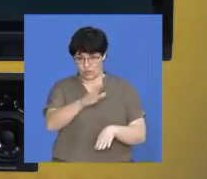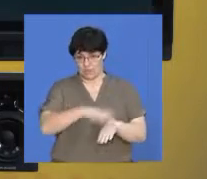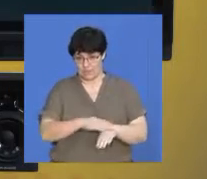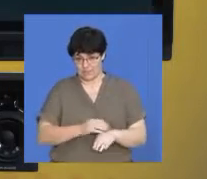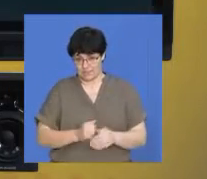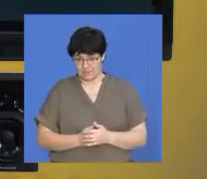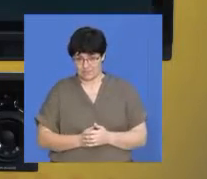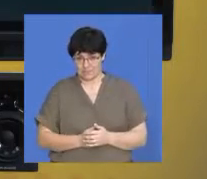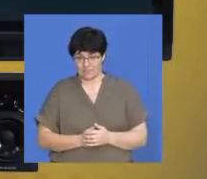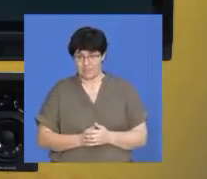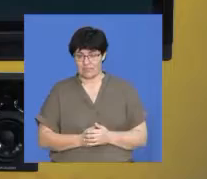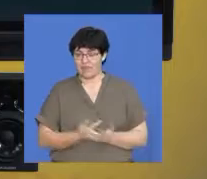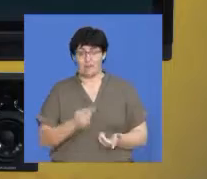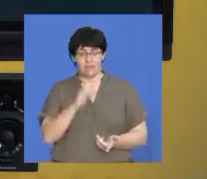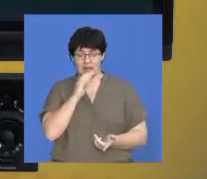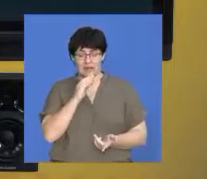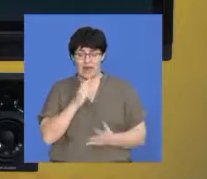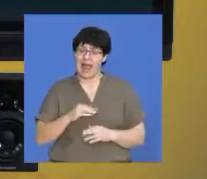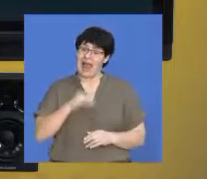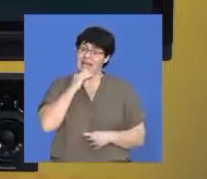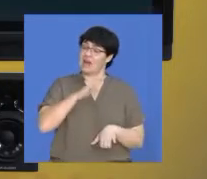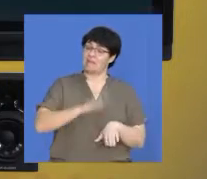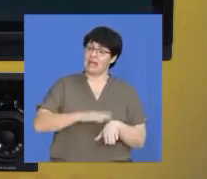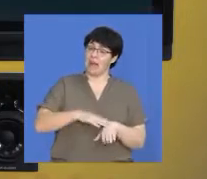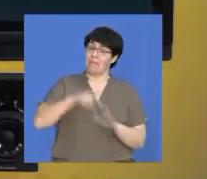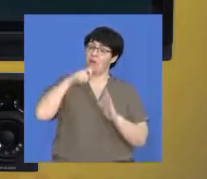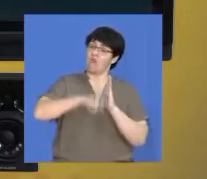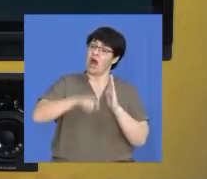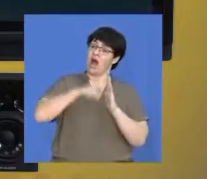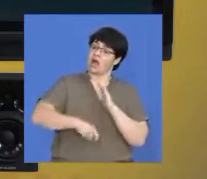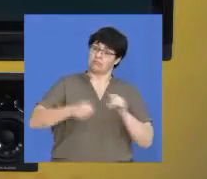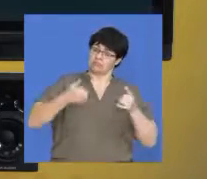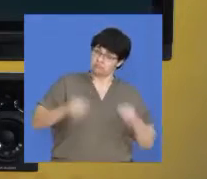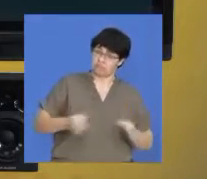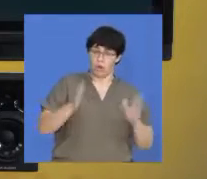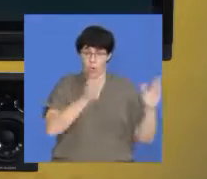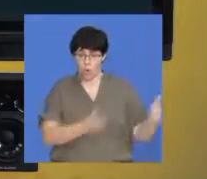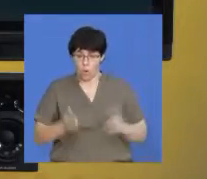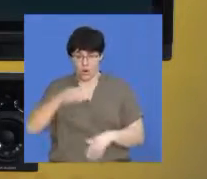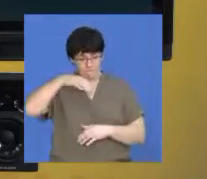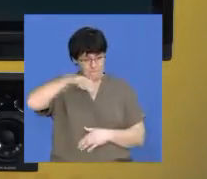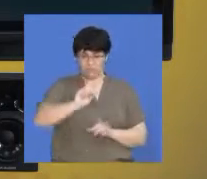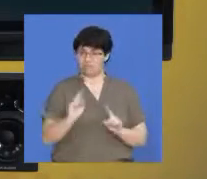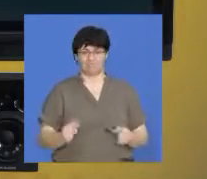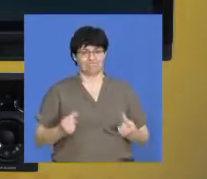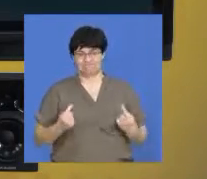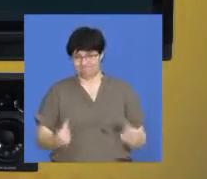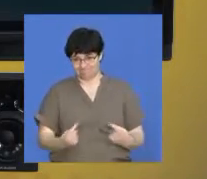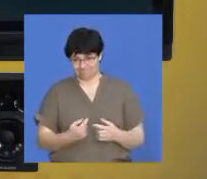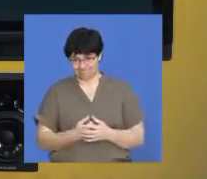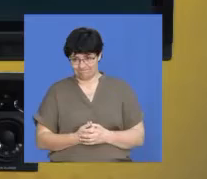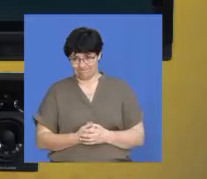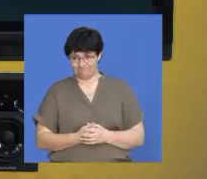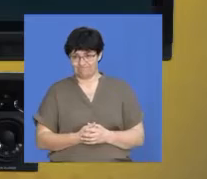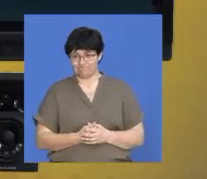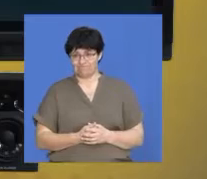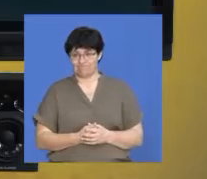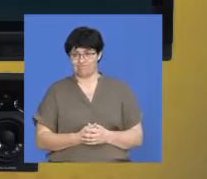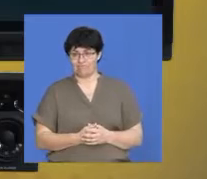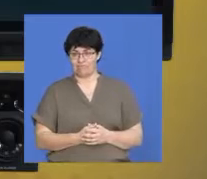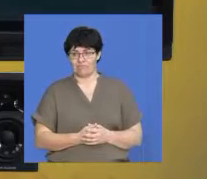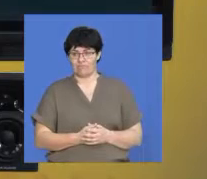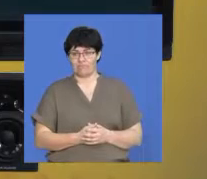wasting your time. That means you will not have enough time to write a good, organized paragraph when it comes to that.